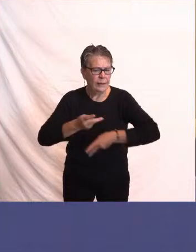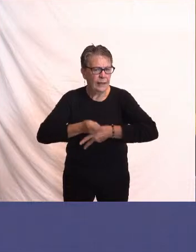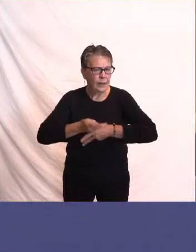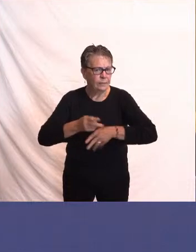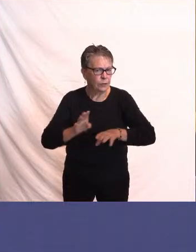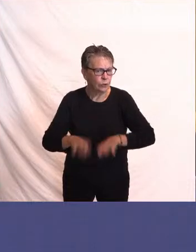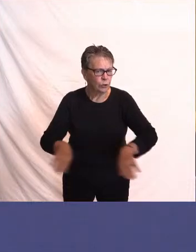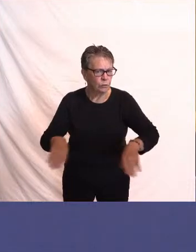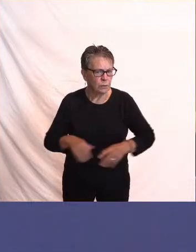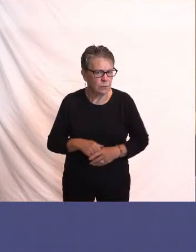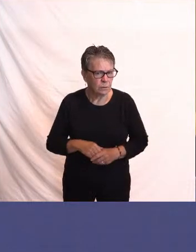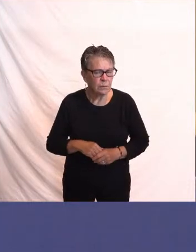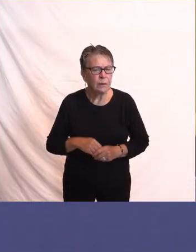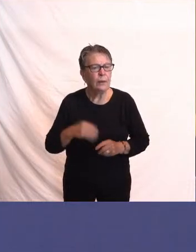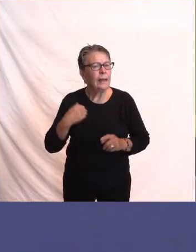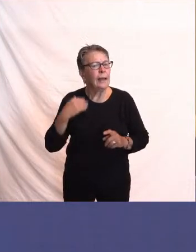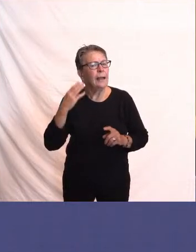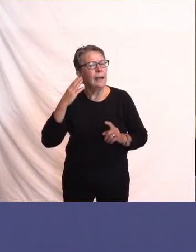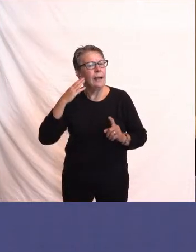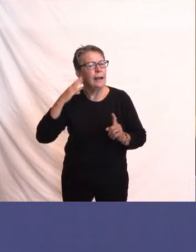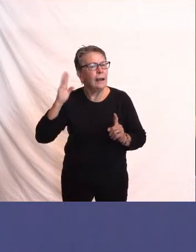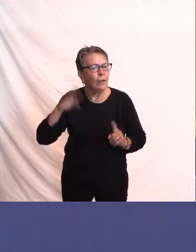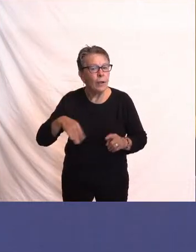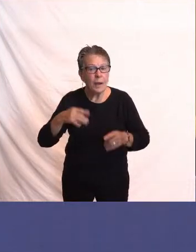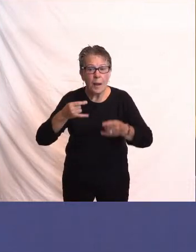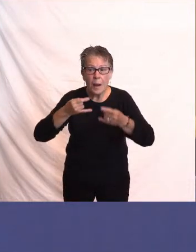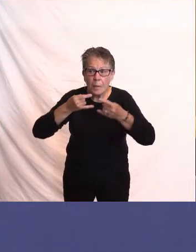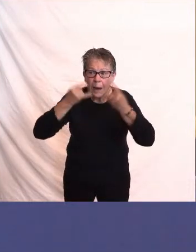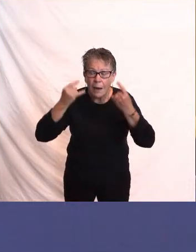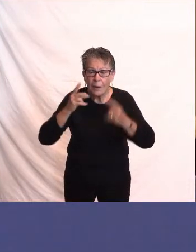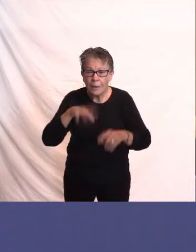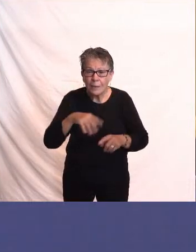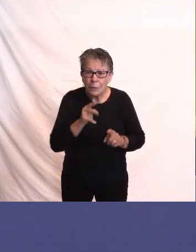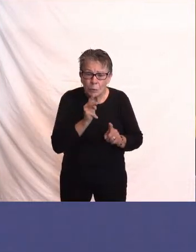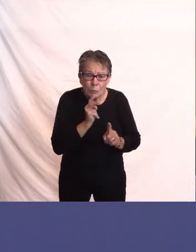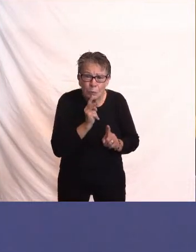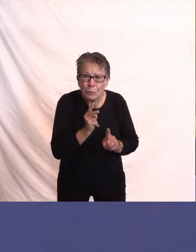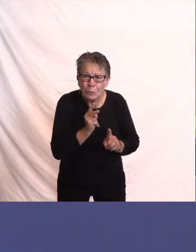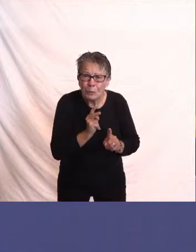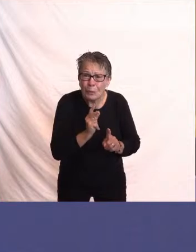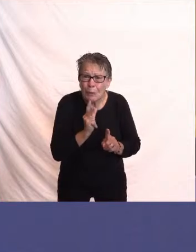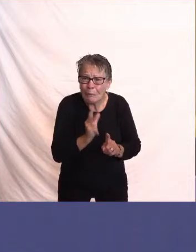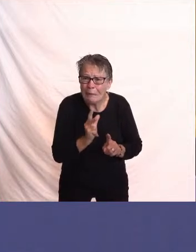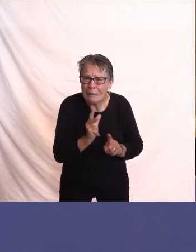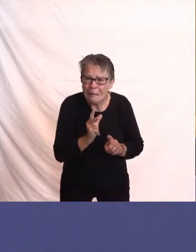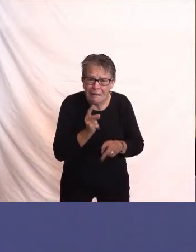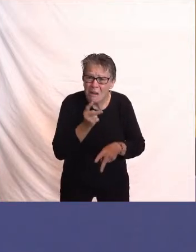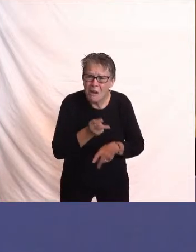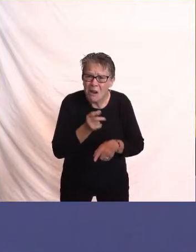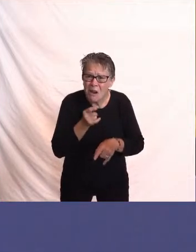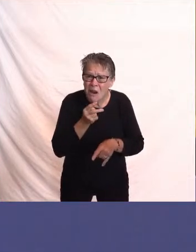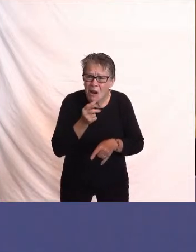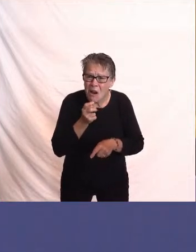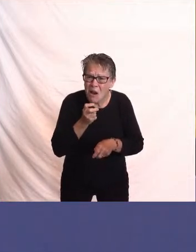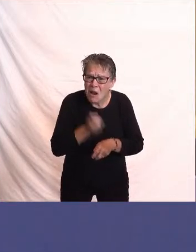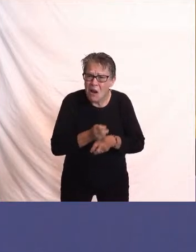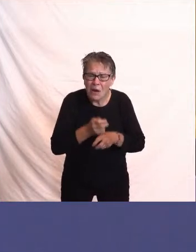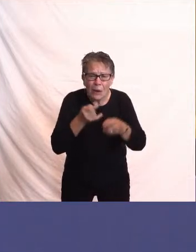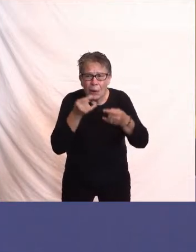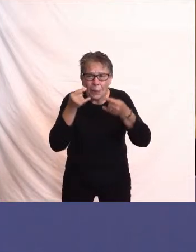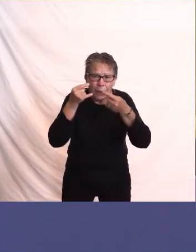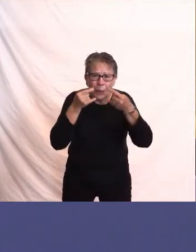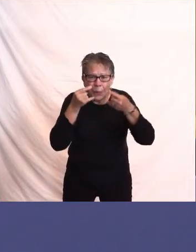a mask on a 2-year-old is not the easiest thing. But the bigger question is, are these centers doing what they need to